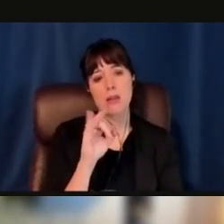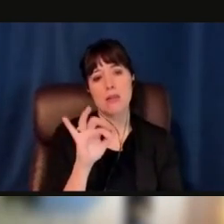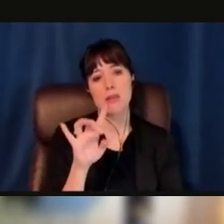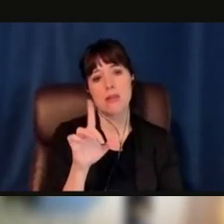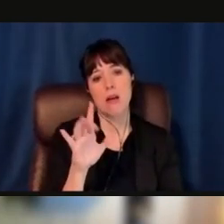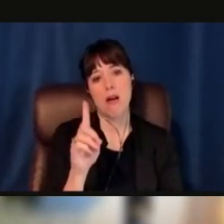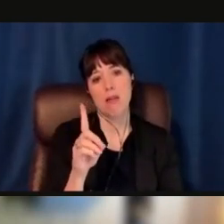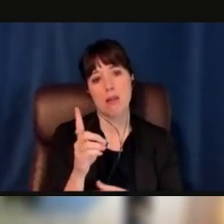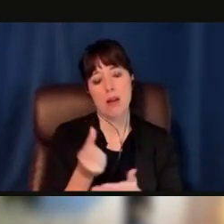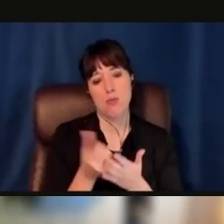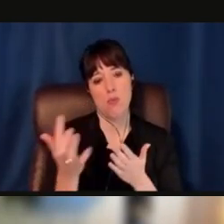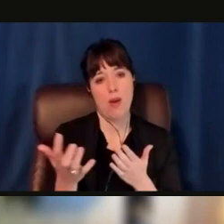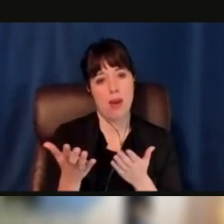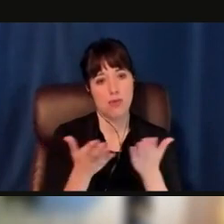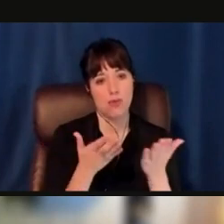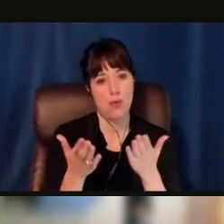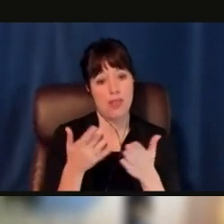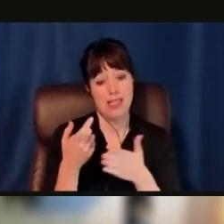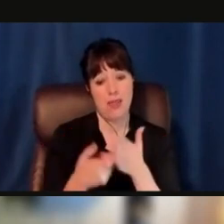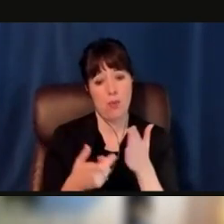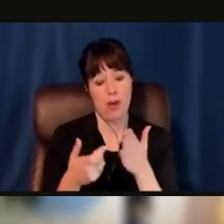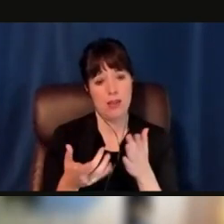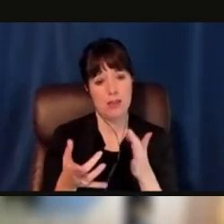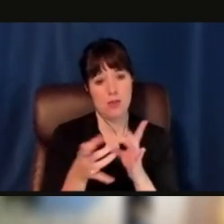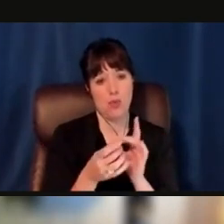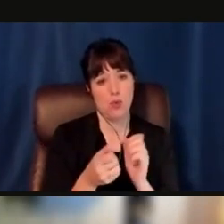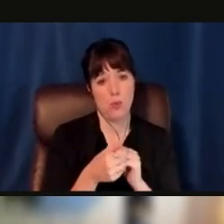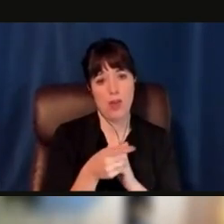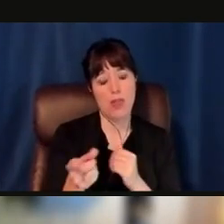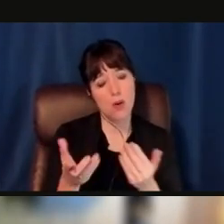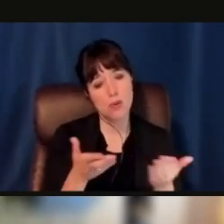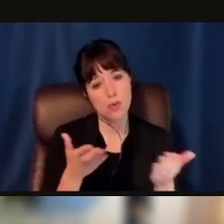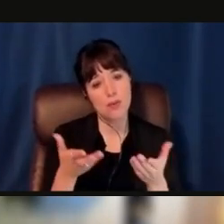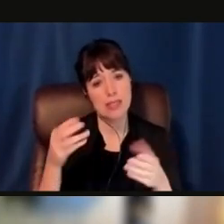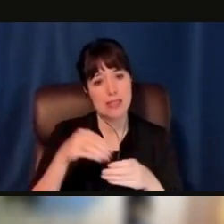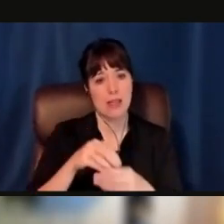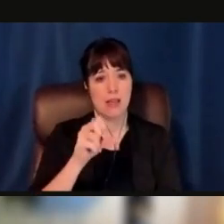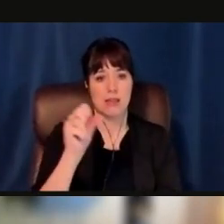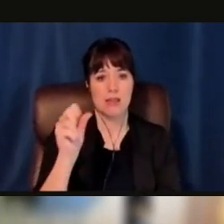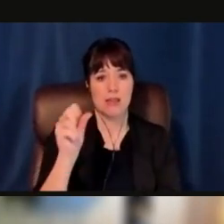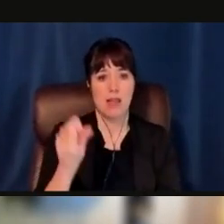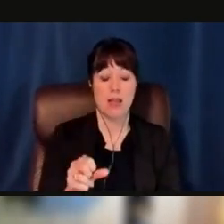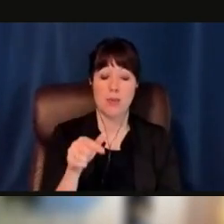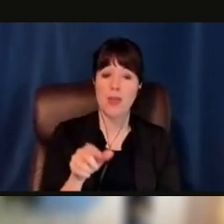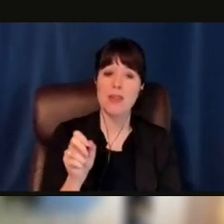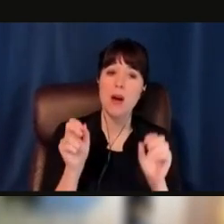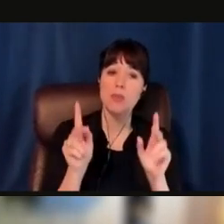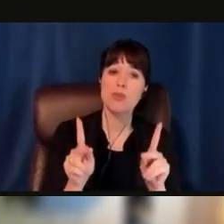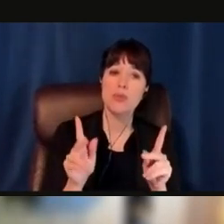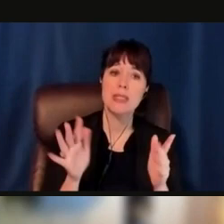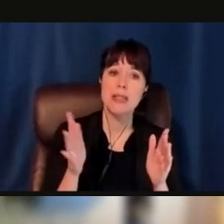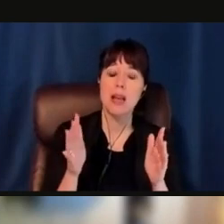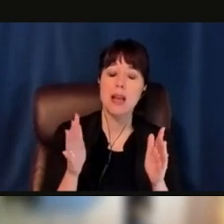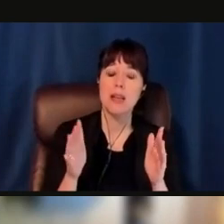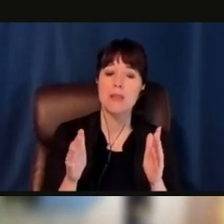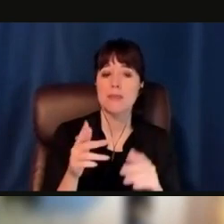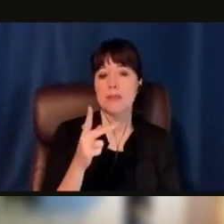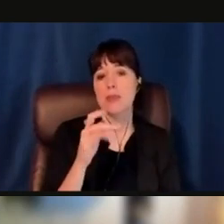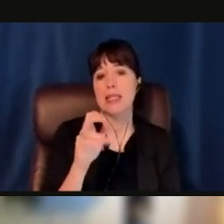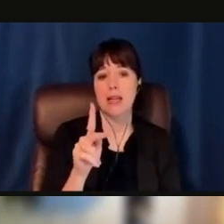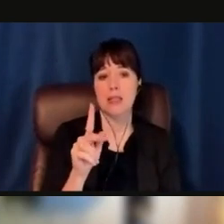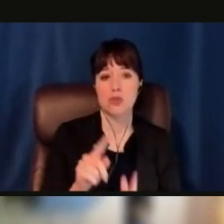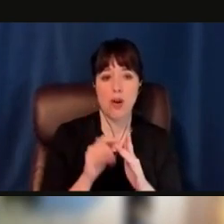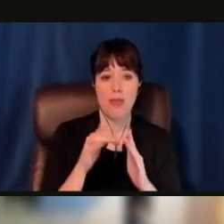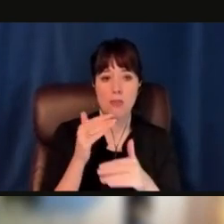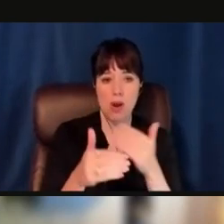rates associated with those services here in Salem. So this is an opportunity to kind of kickstart that process,